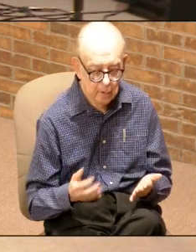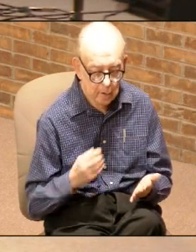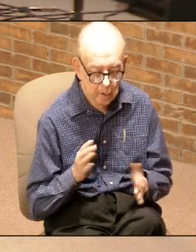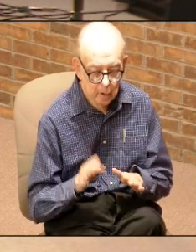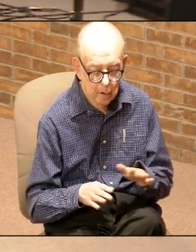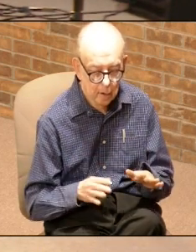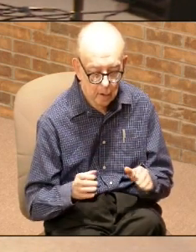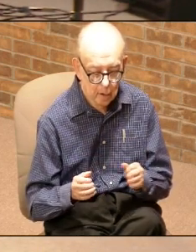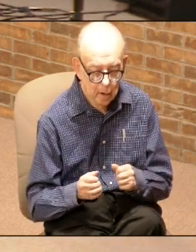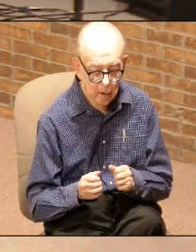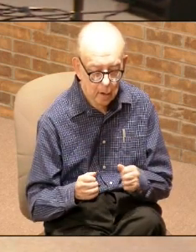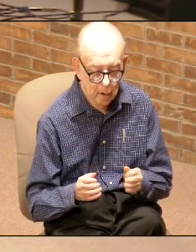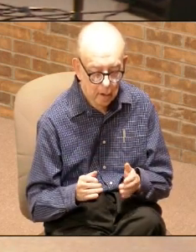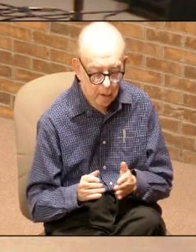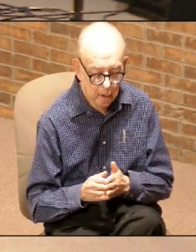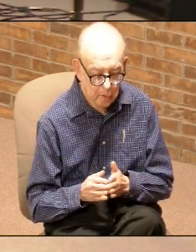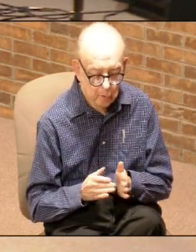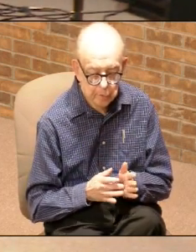walk with